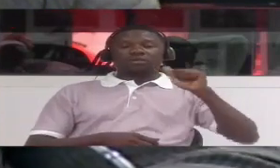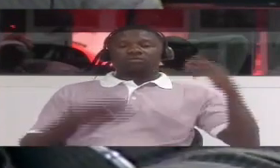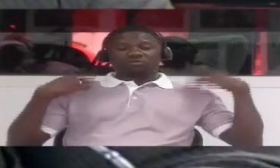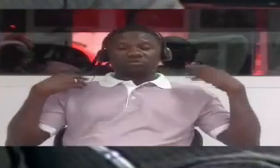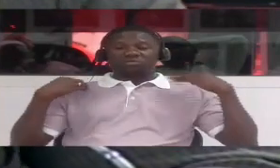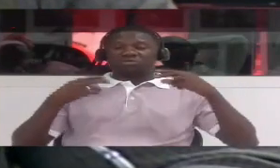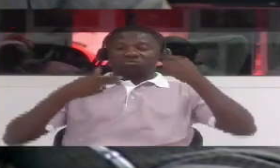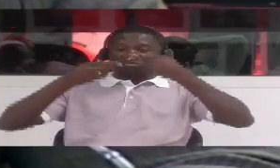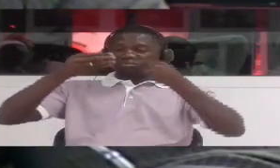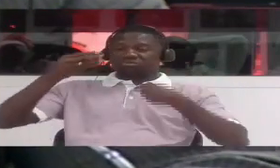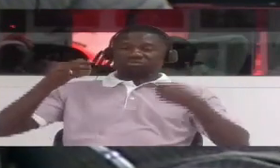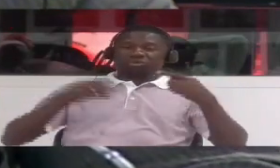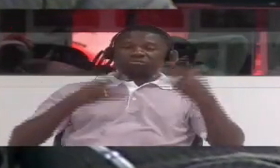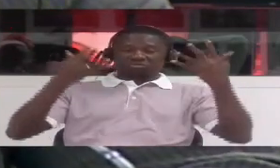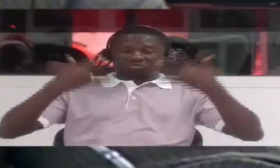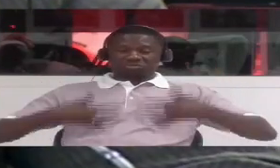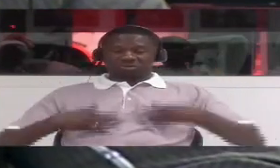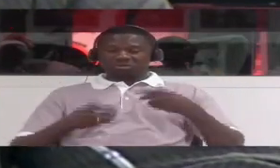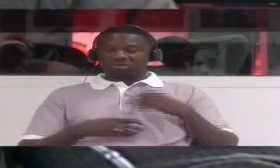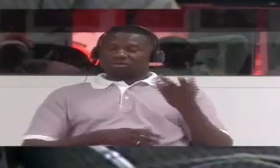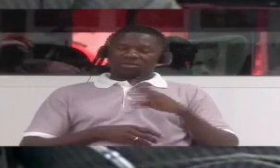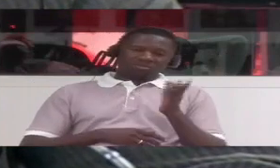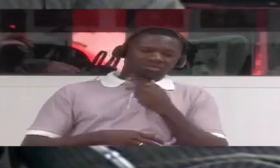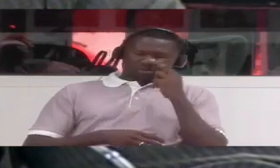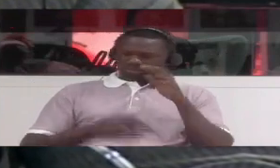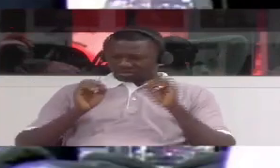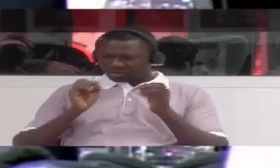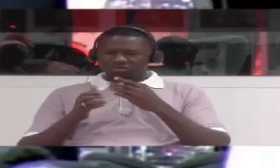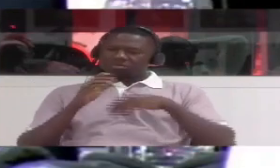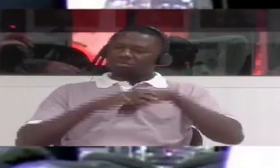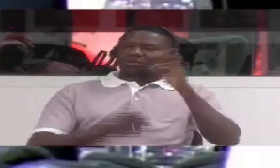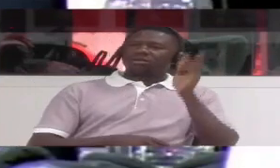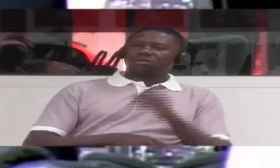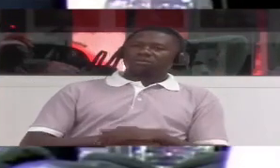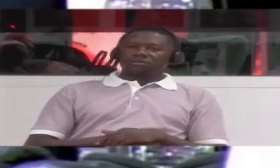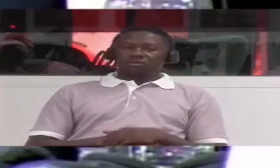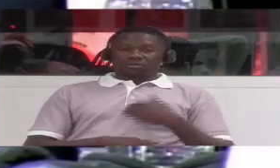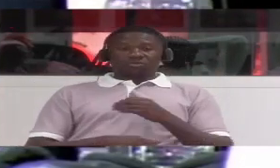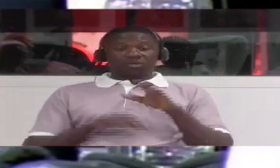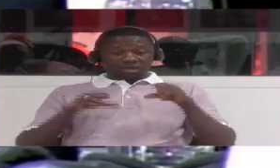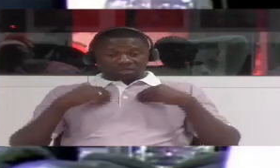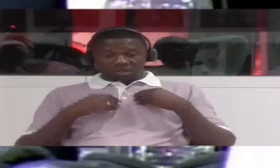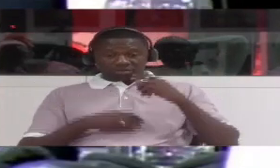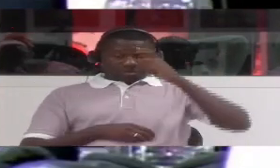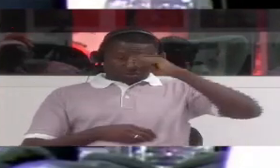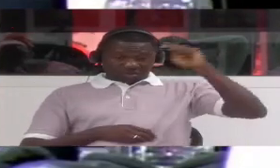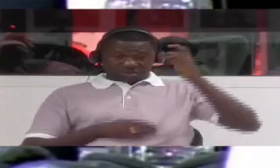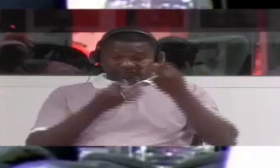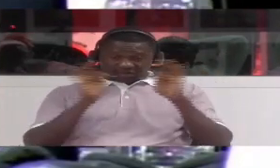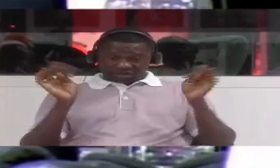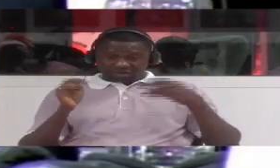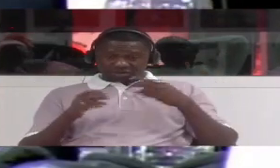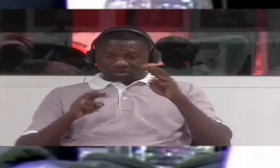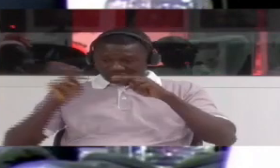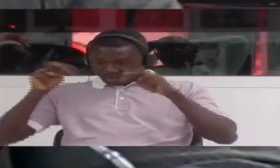then they said we could go. We went back. Did you freely allow the police access to your home in order to conduct that